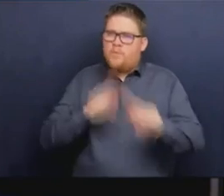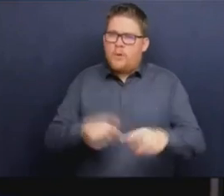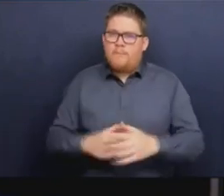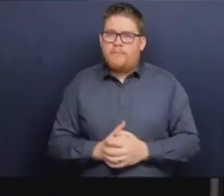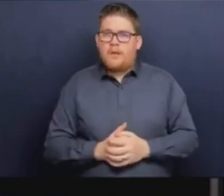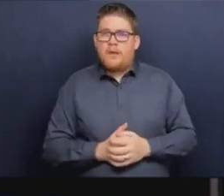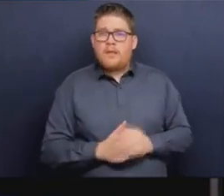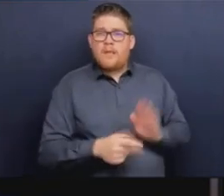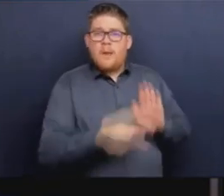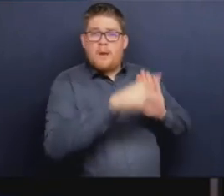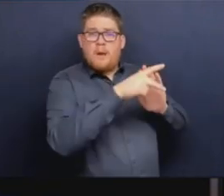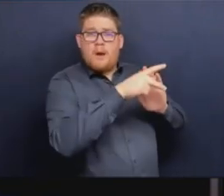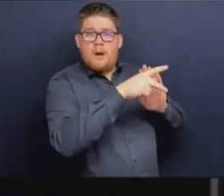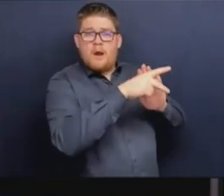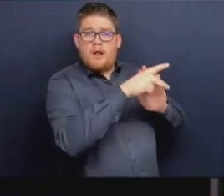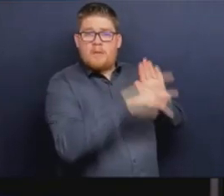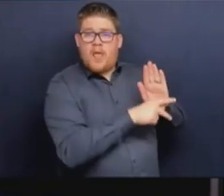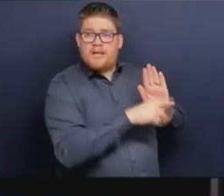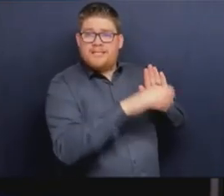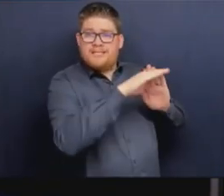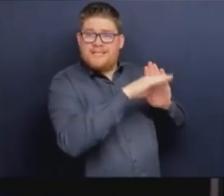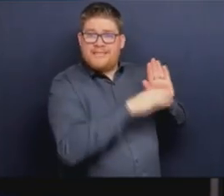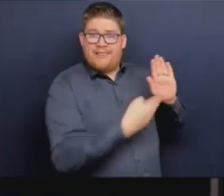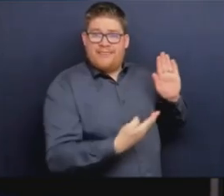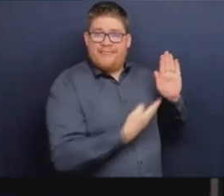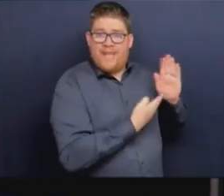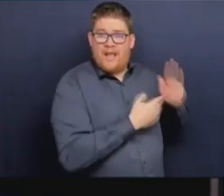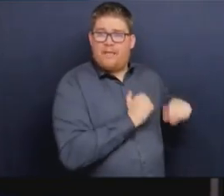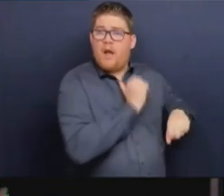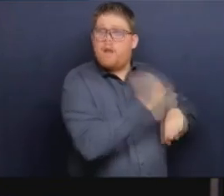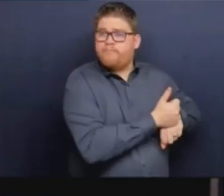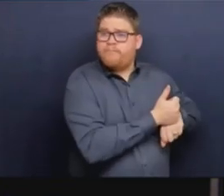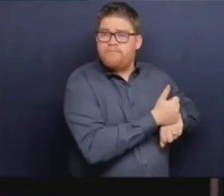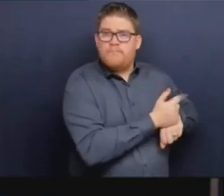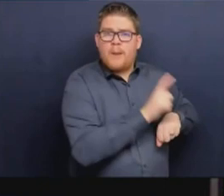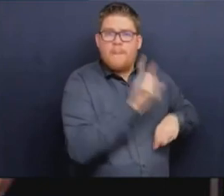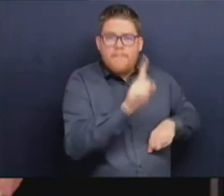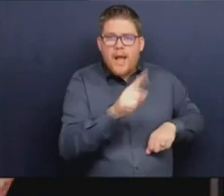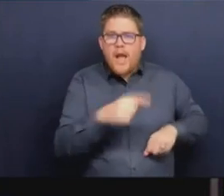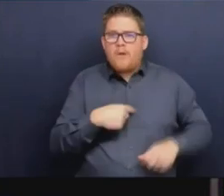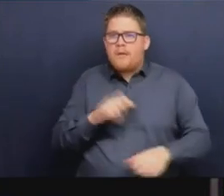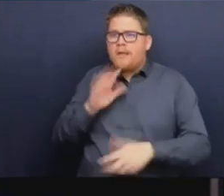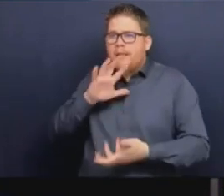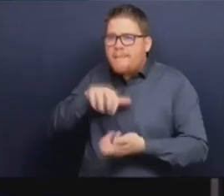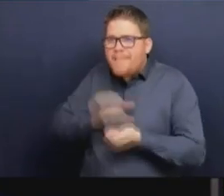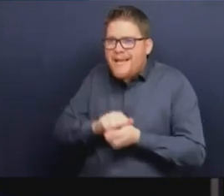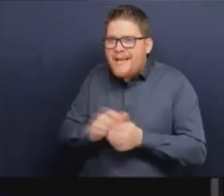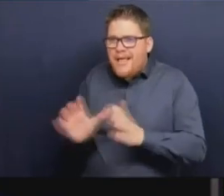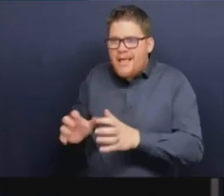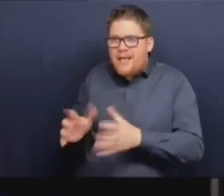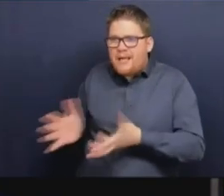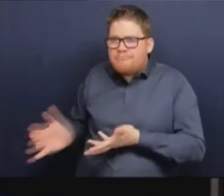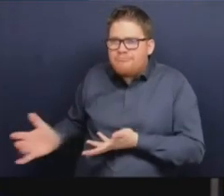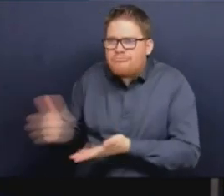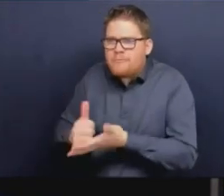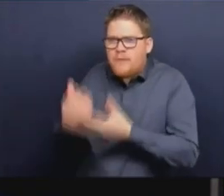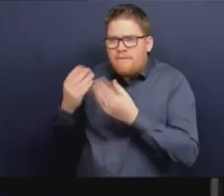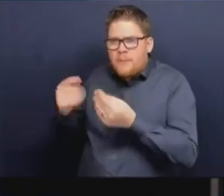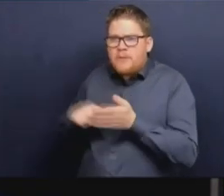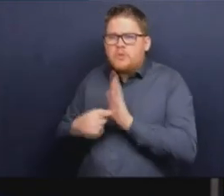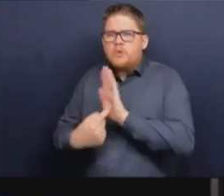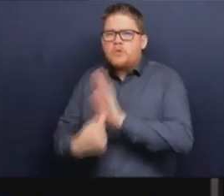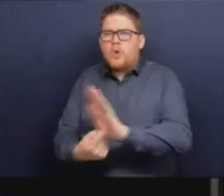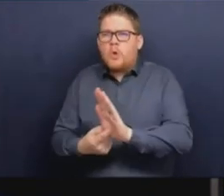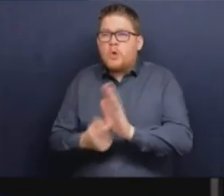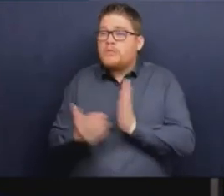but using the race variables that will come out through that report, and also it is transparent. It is going to all the communities